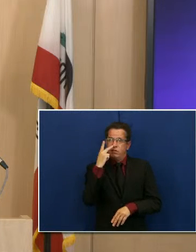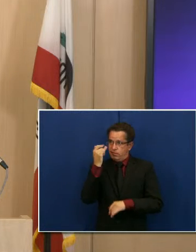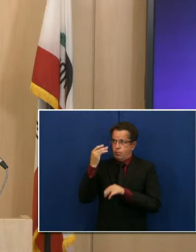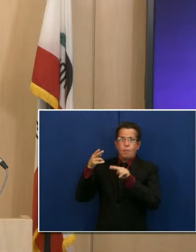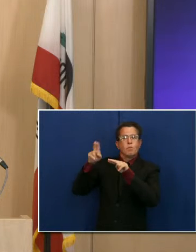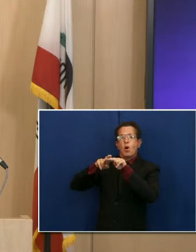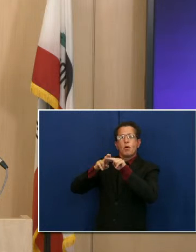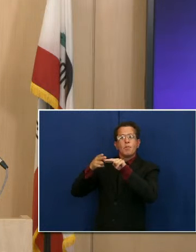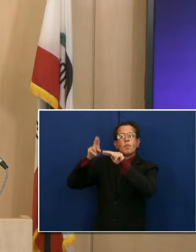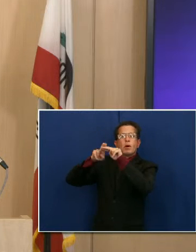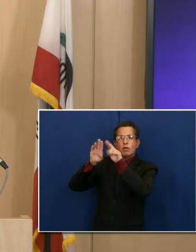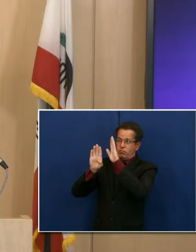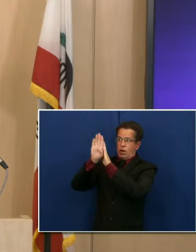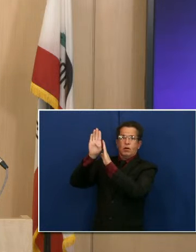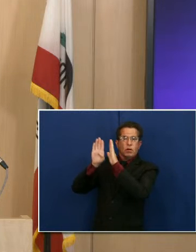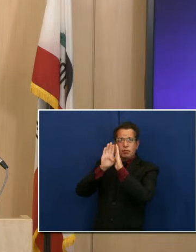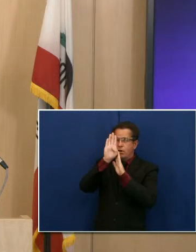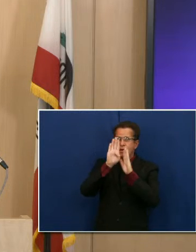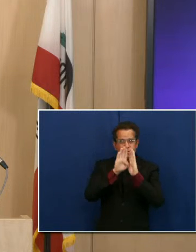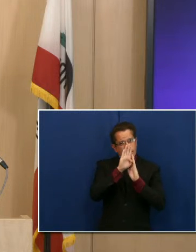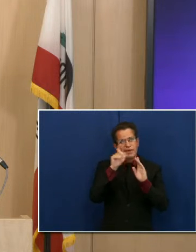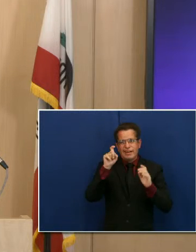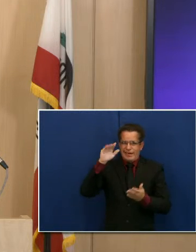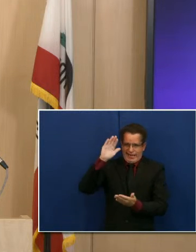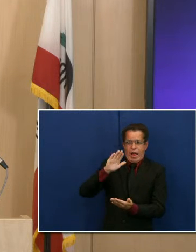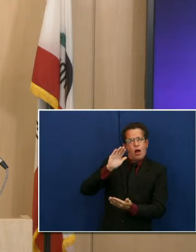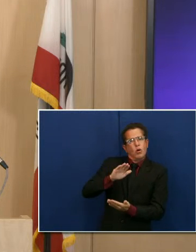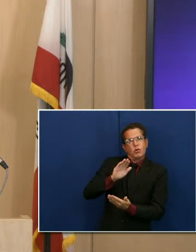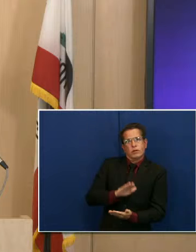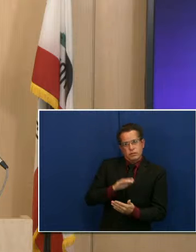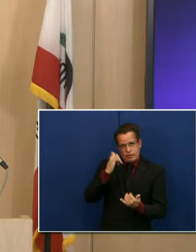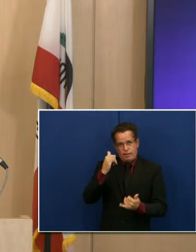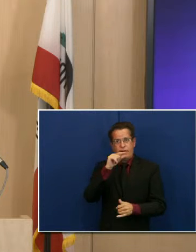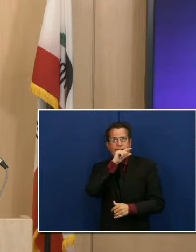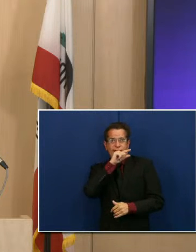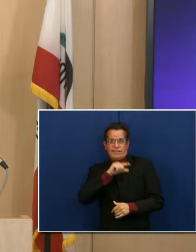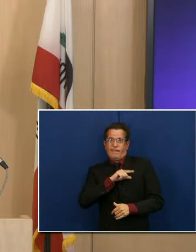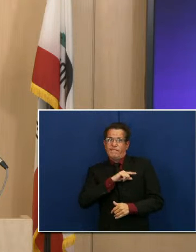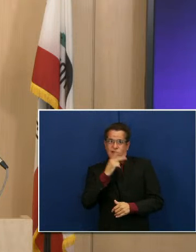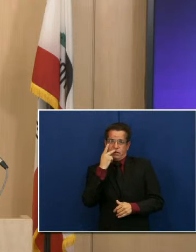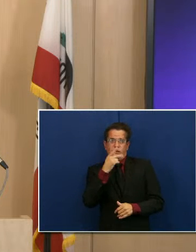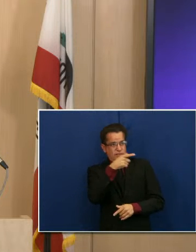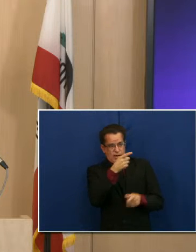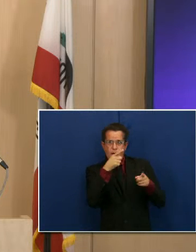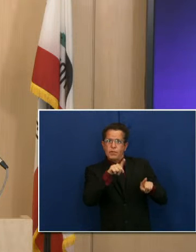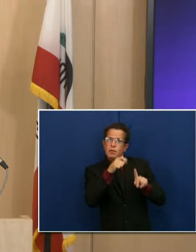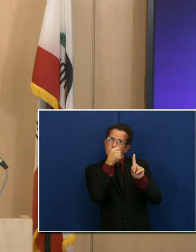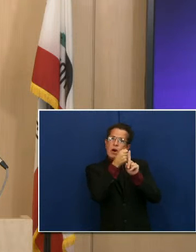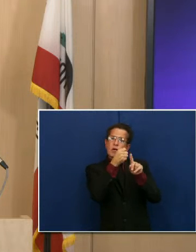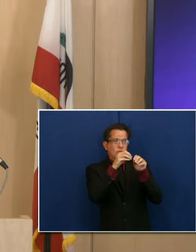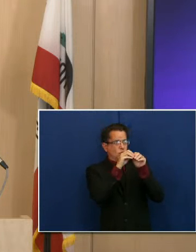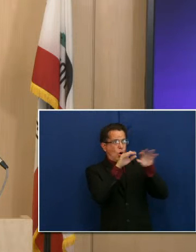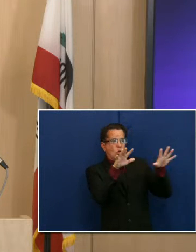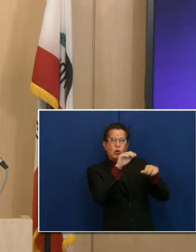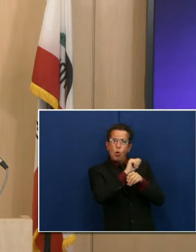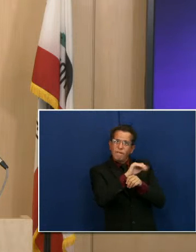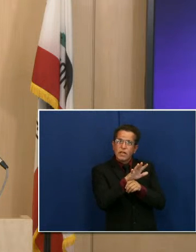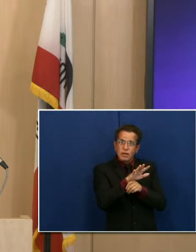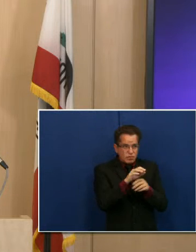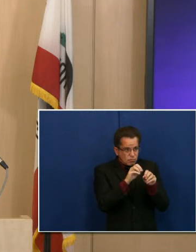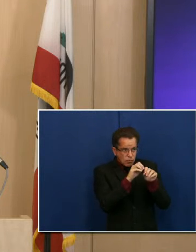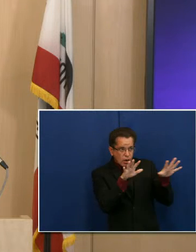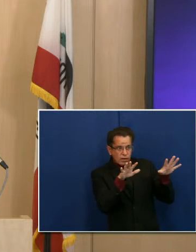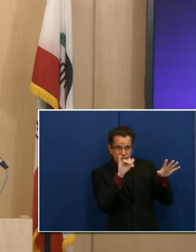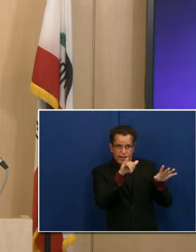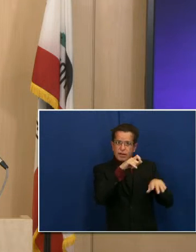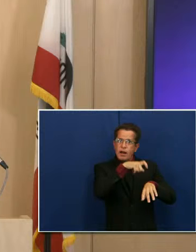to head in the wrong direction. Thanksgiving coincided with the time of increased spread of COVID-19, and then, frankly,